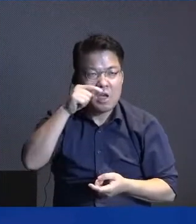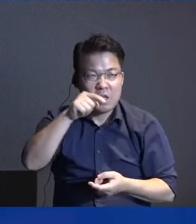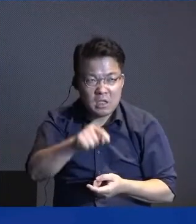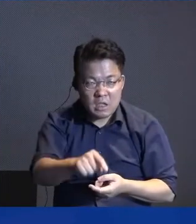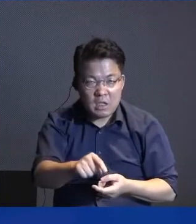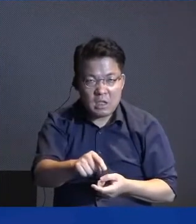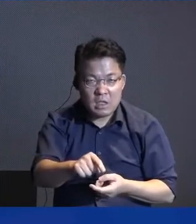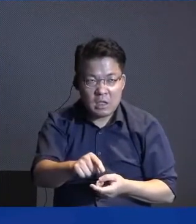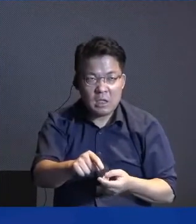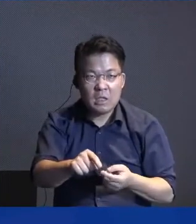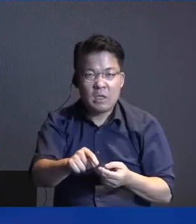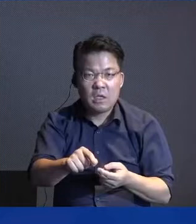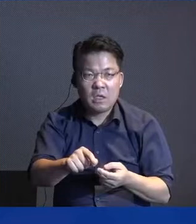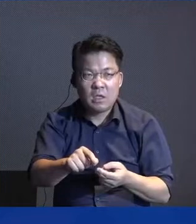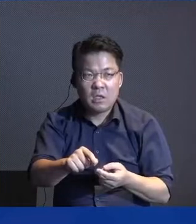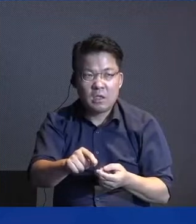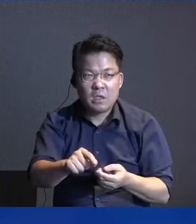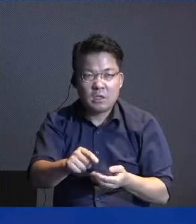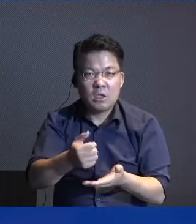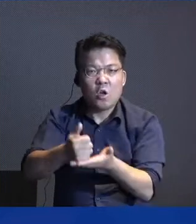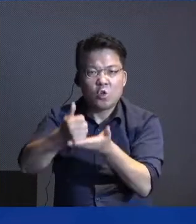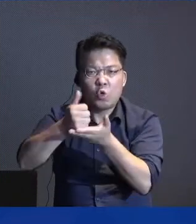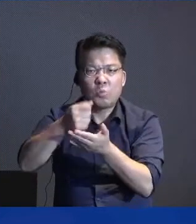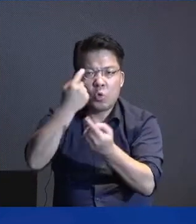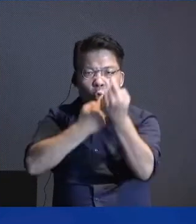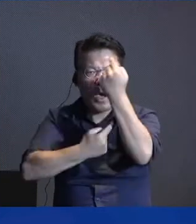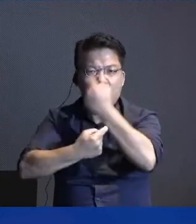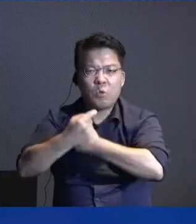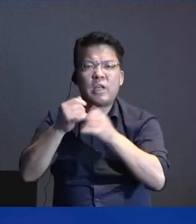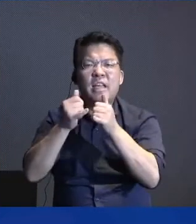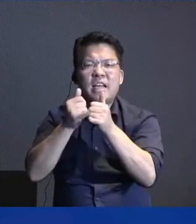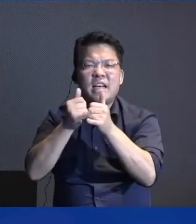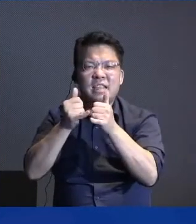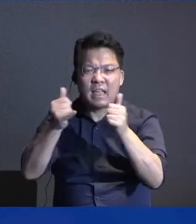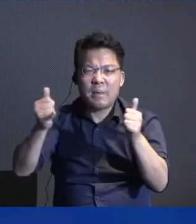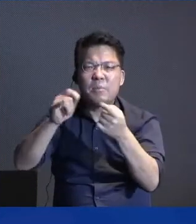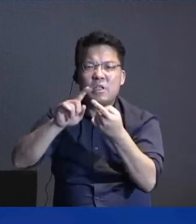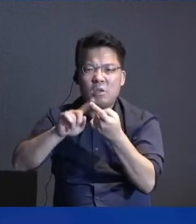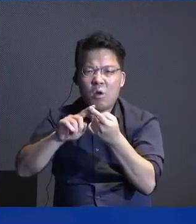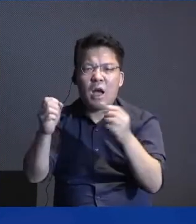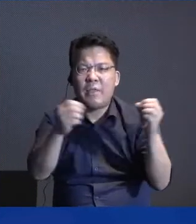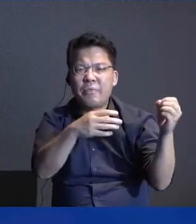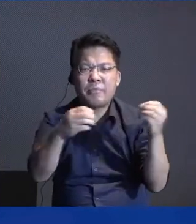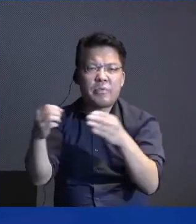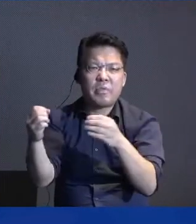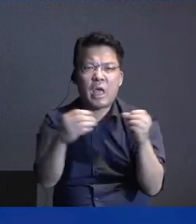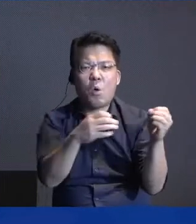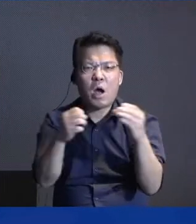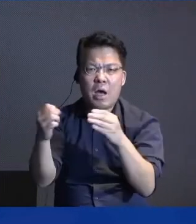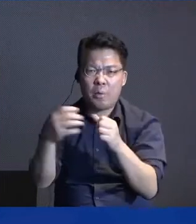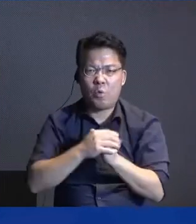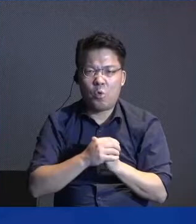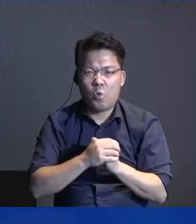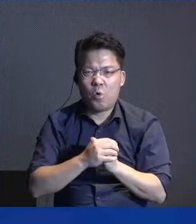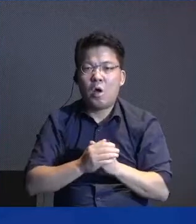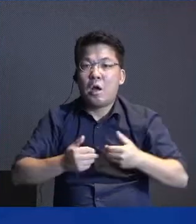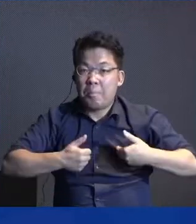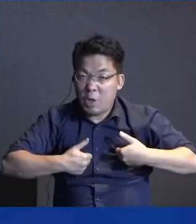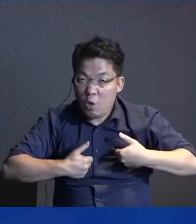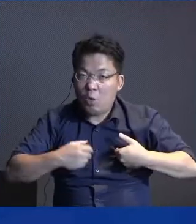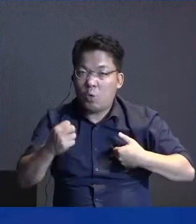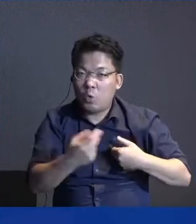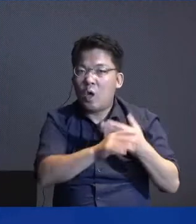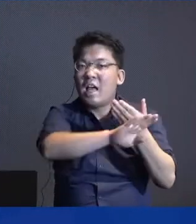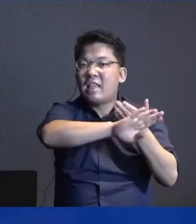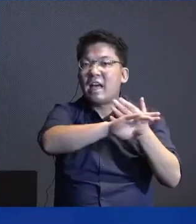themselves and about how others treat them. I think here is where the key difference lies. It may be a very busy OPD, but still